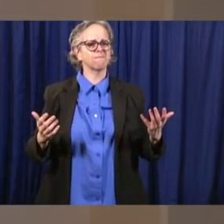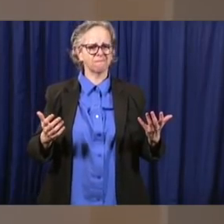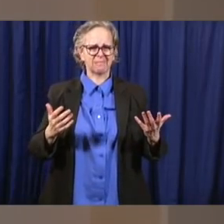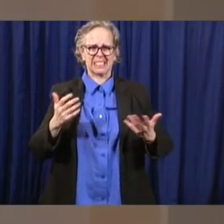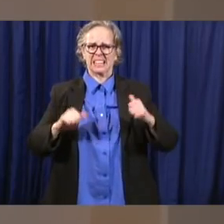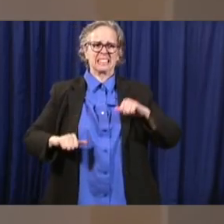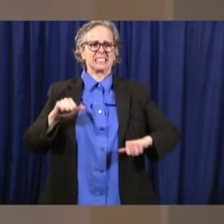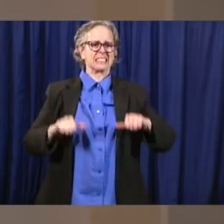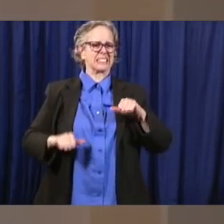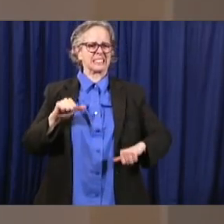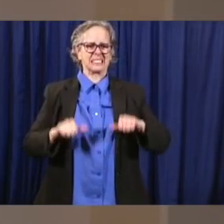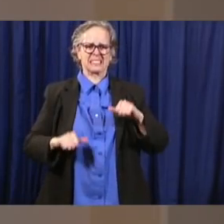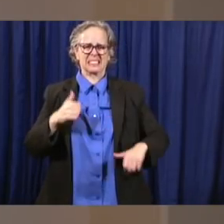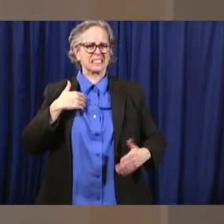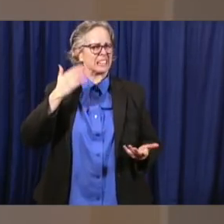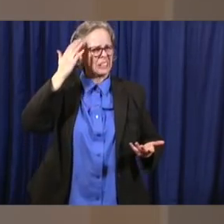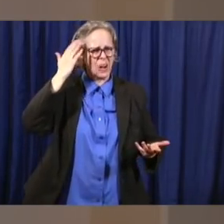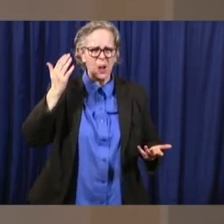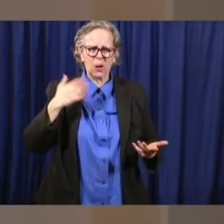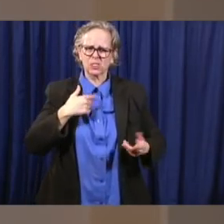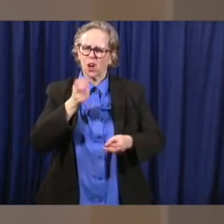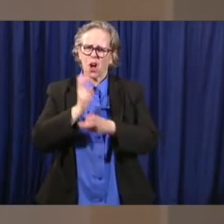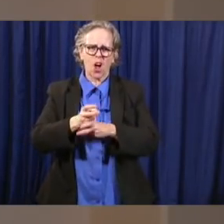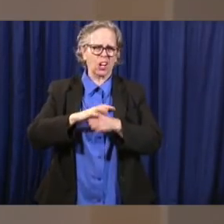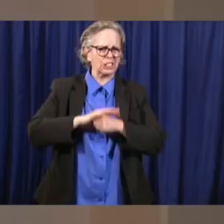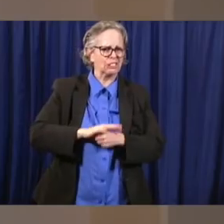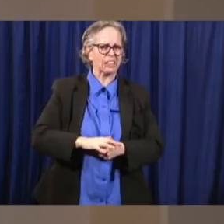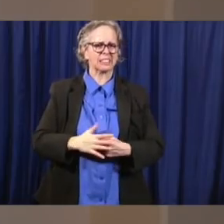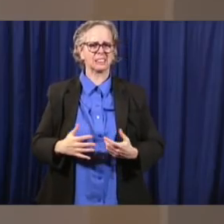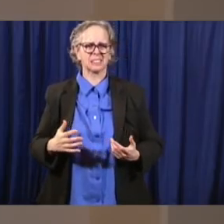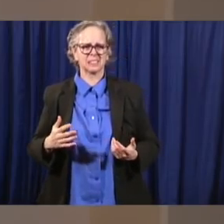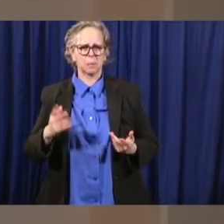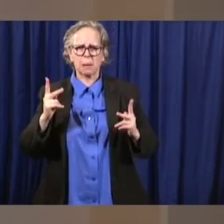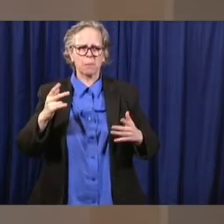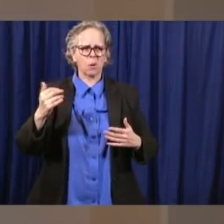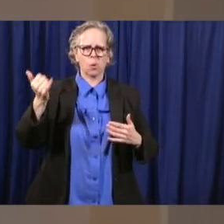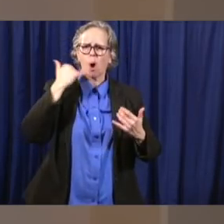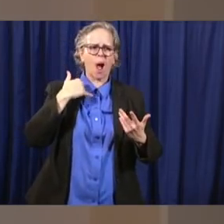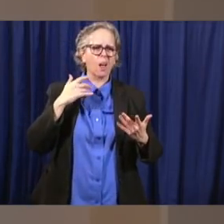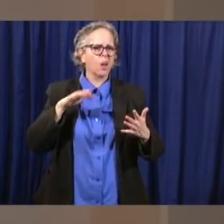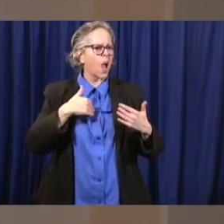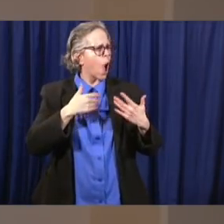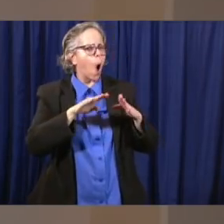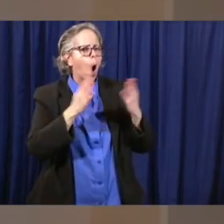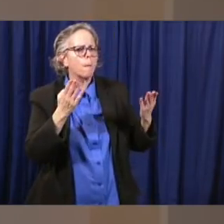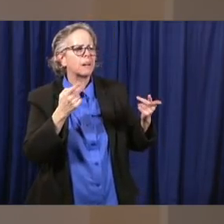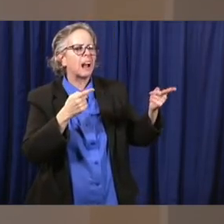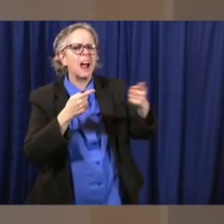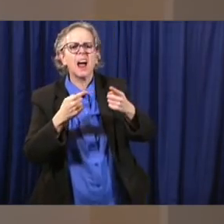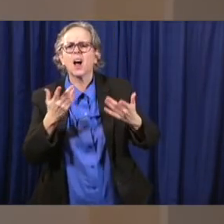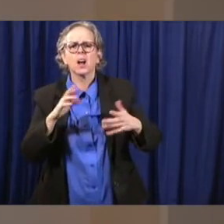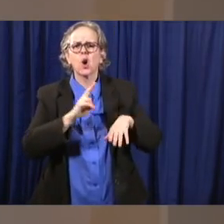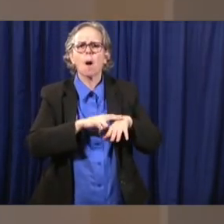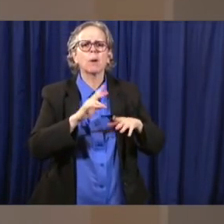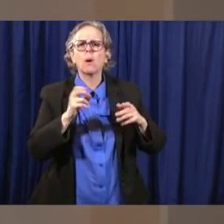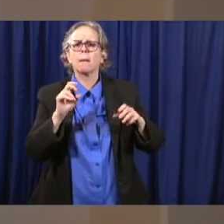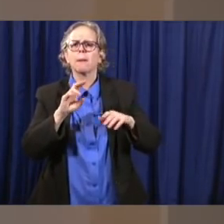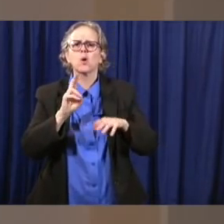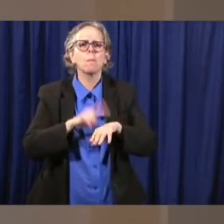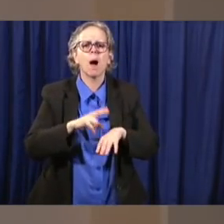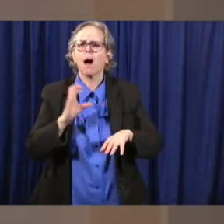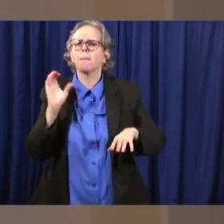the question, when will things get opened back up? And I want to give some what I think is helpful advice.